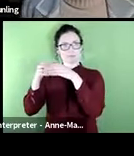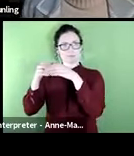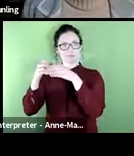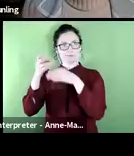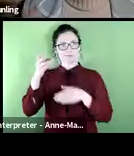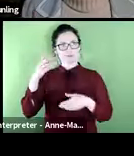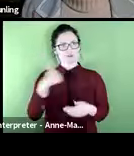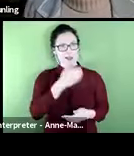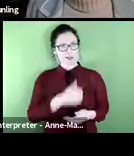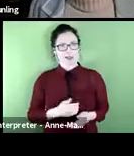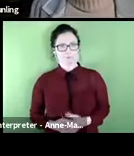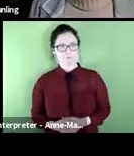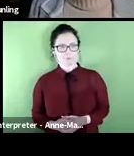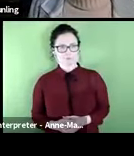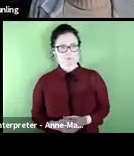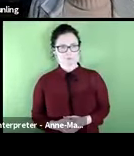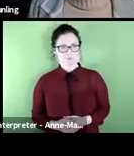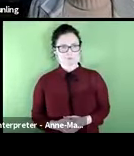Yes,